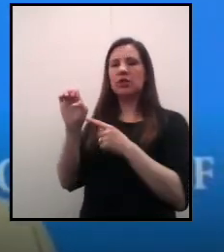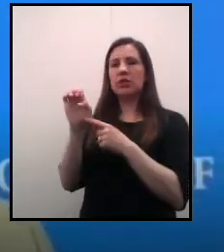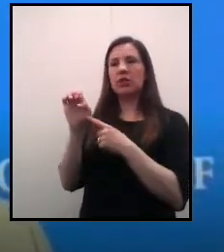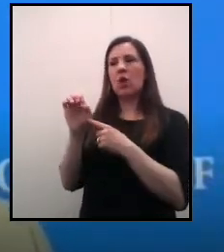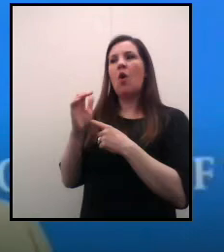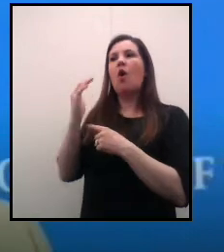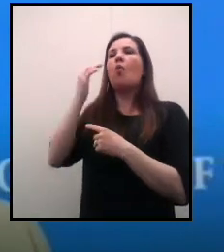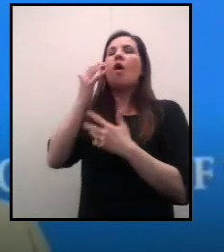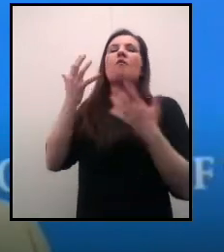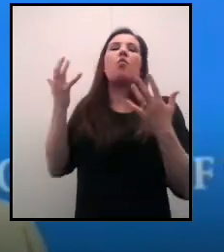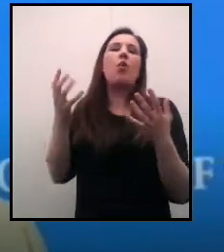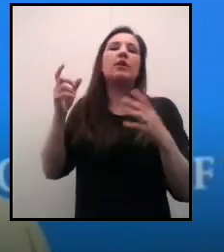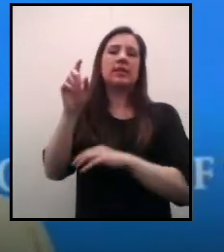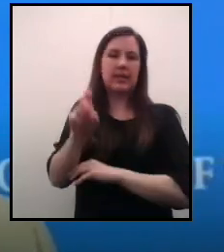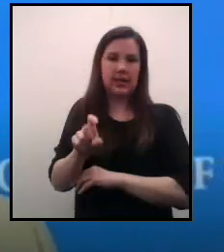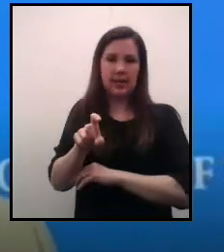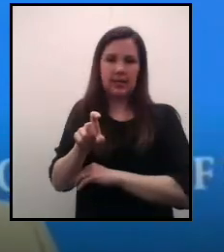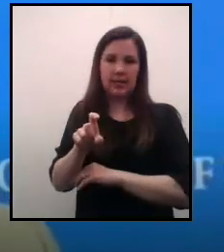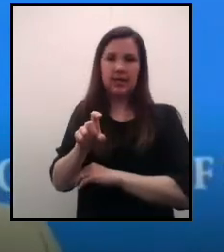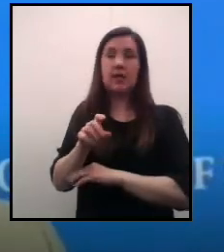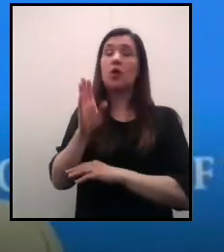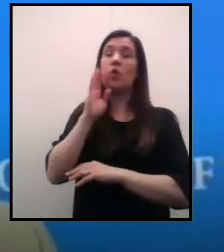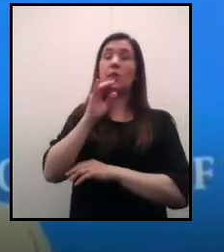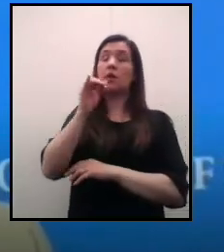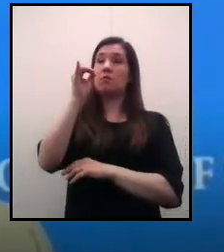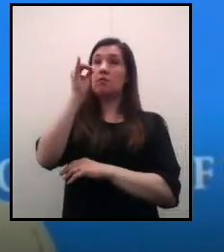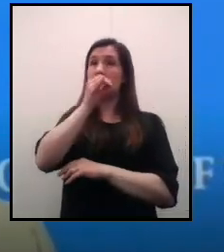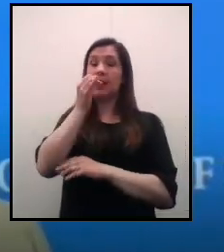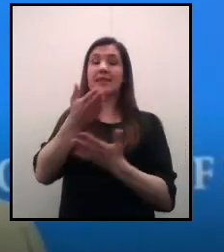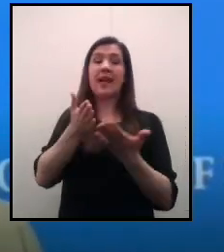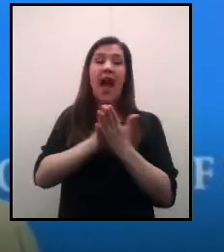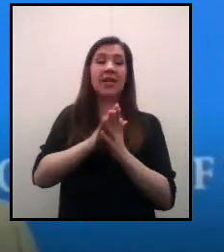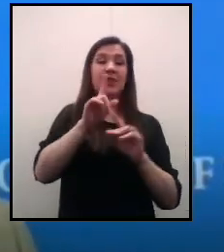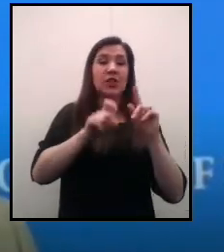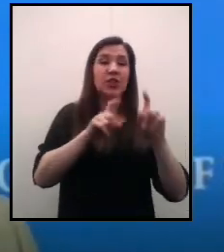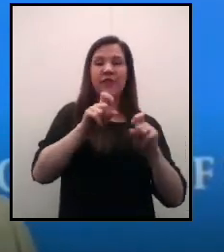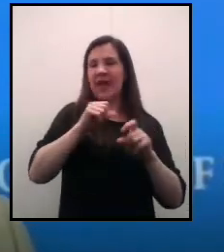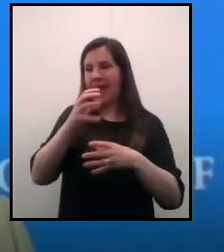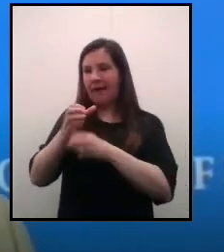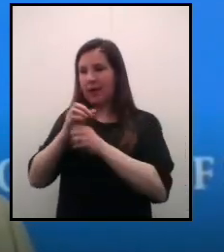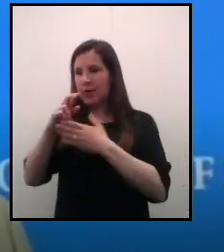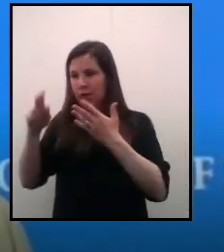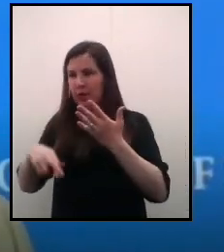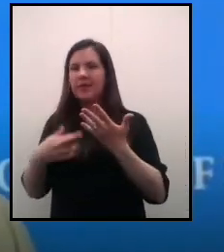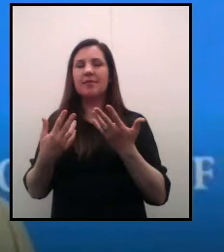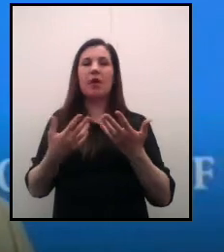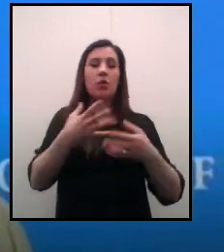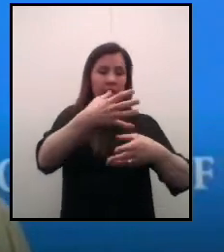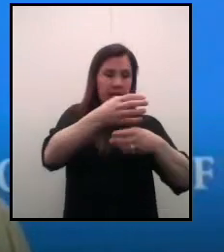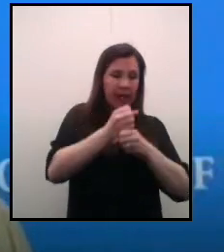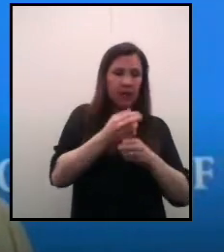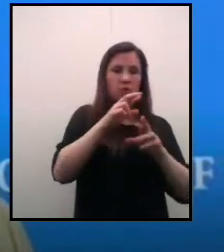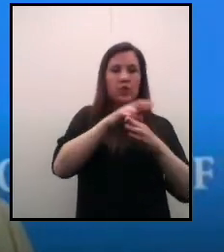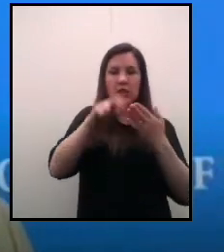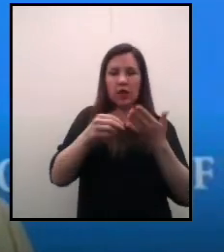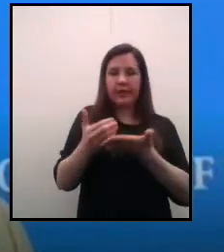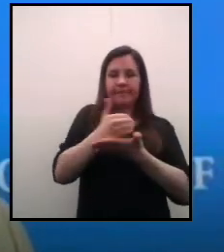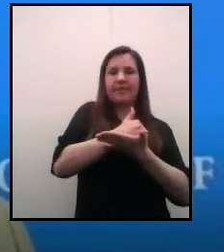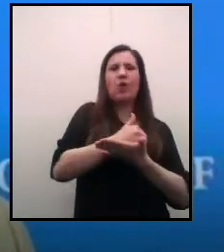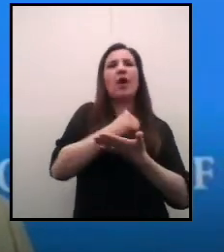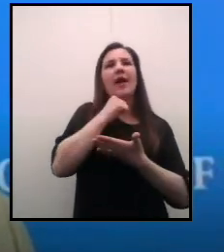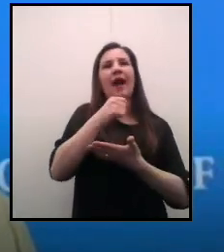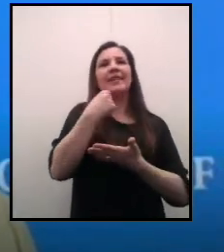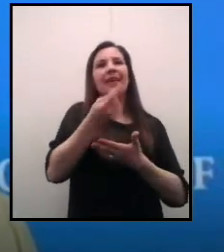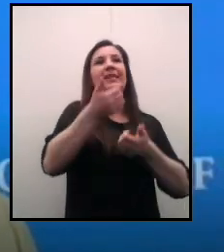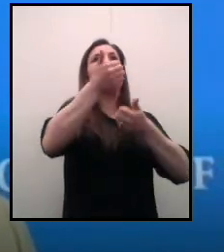what's needed. It certainly would be ridiculous to ask for a survey and not get the results of it, but we're not going to reveal it on a case-by-case